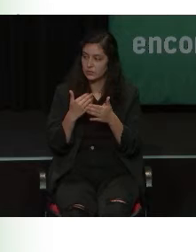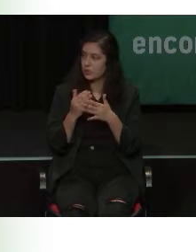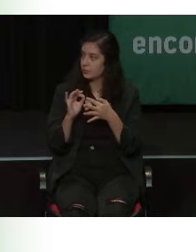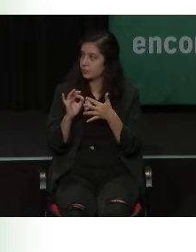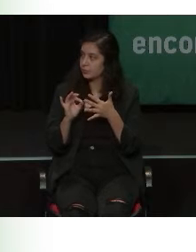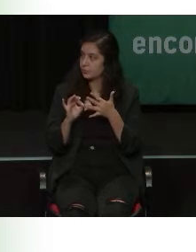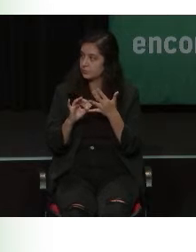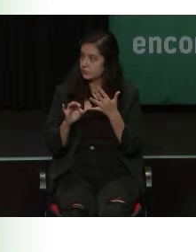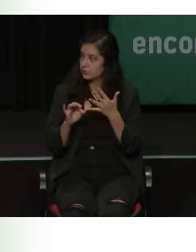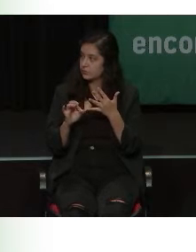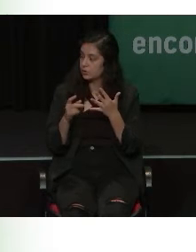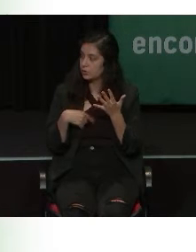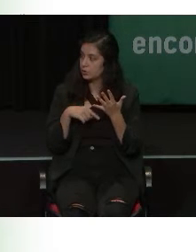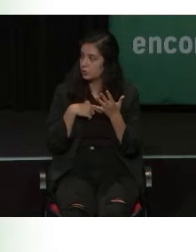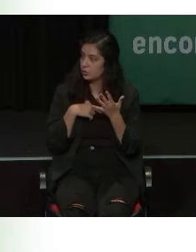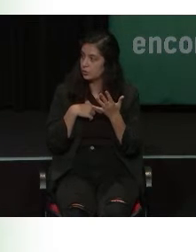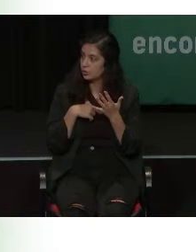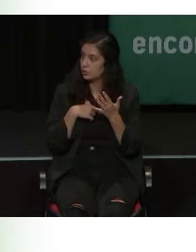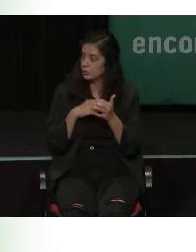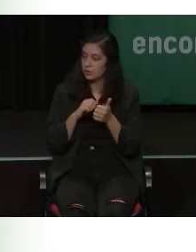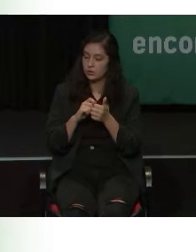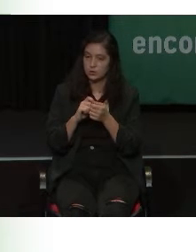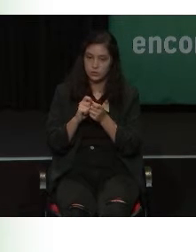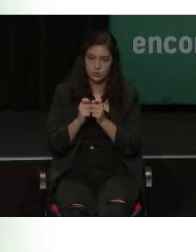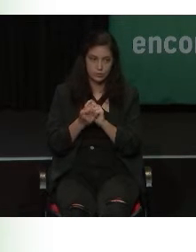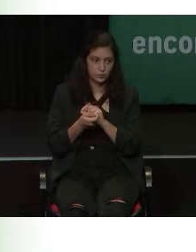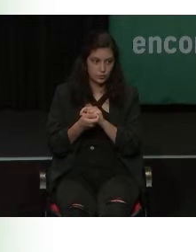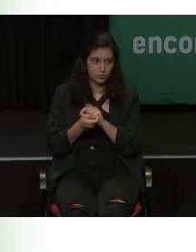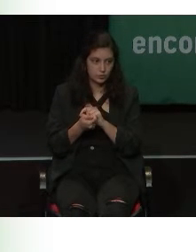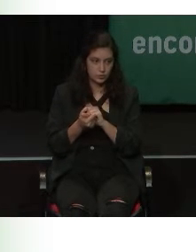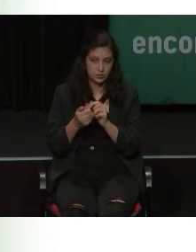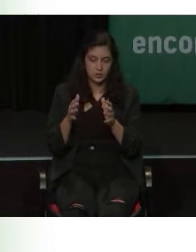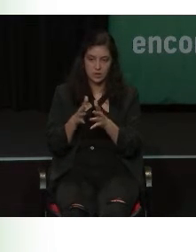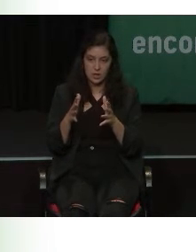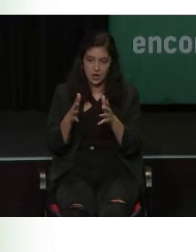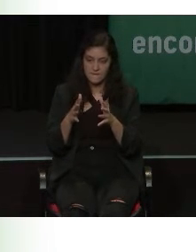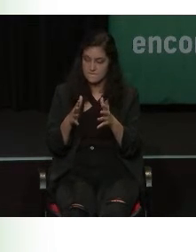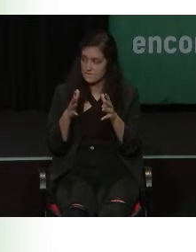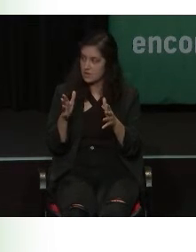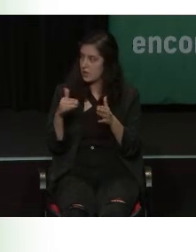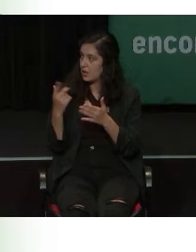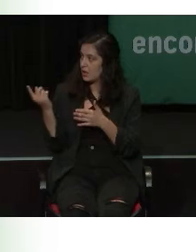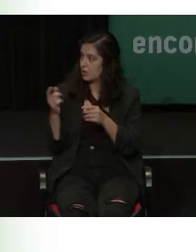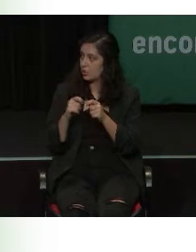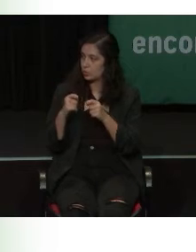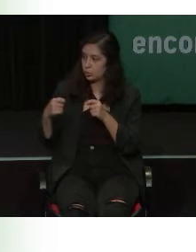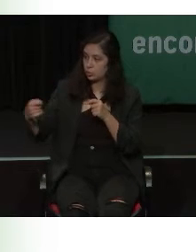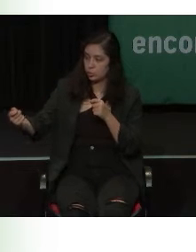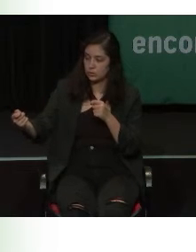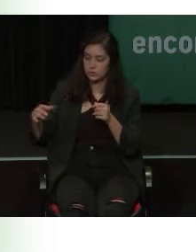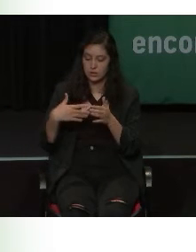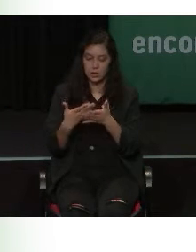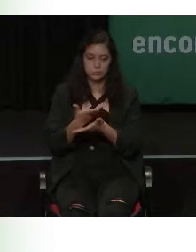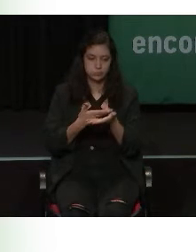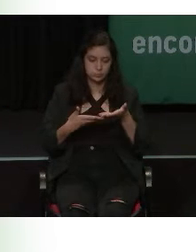company, and we at IGC transform it for very large scale analysis like this longitudinal large